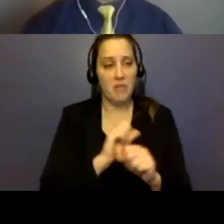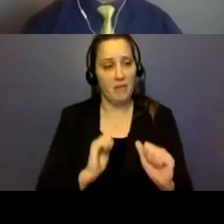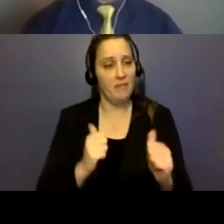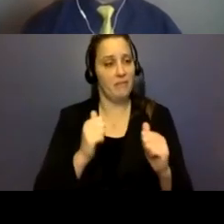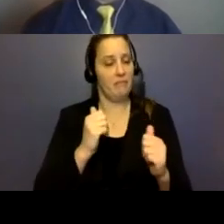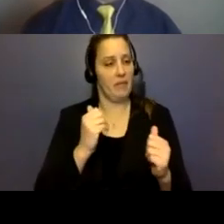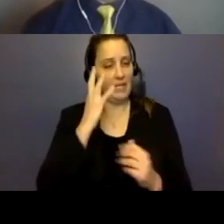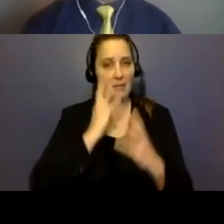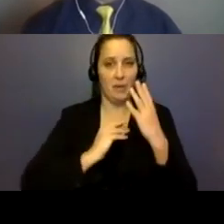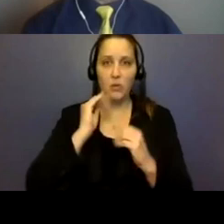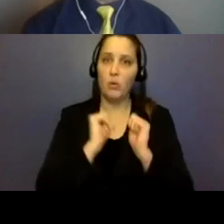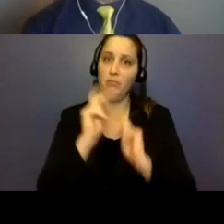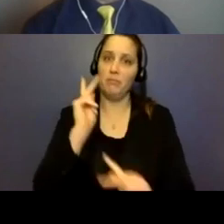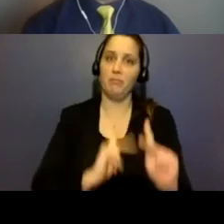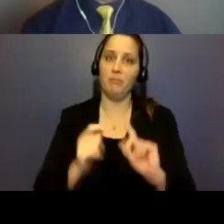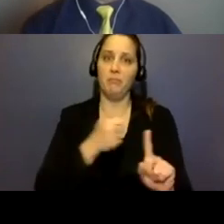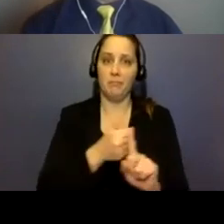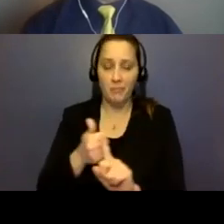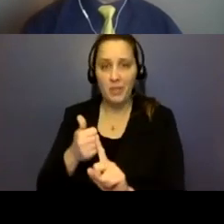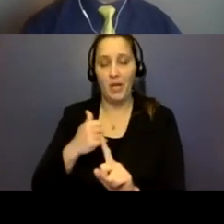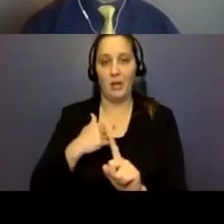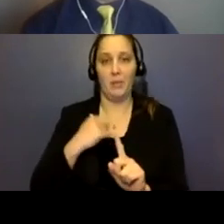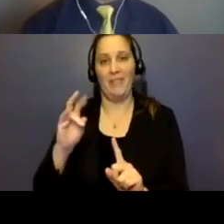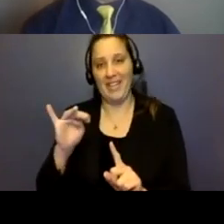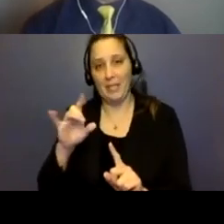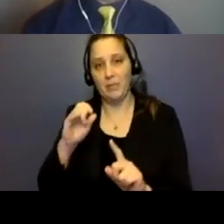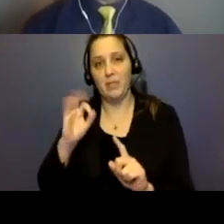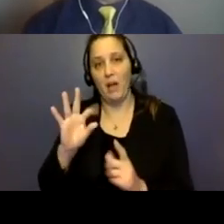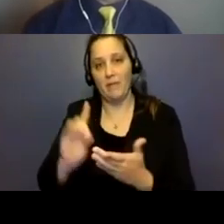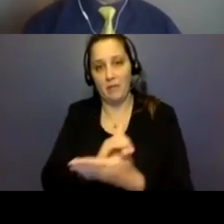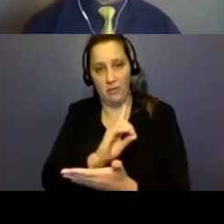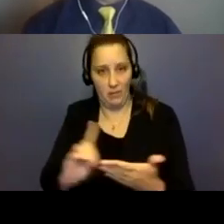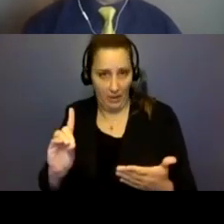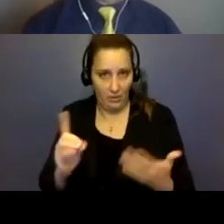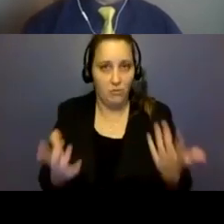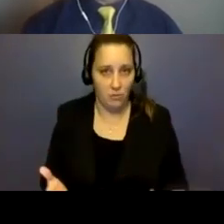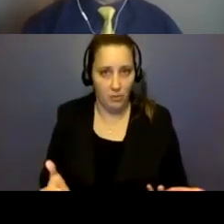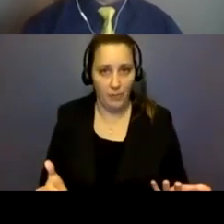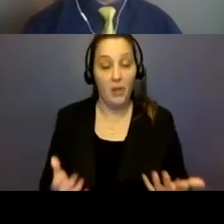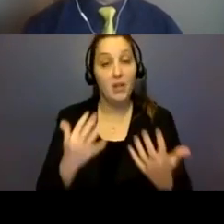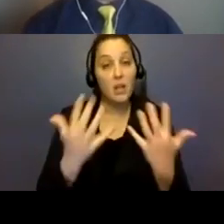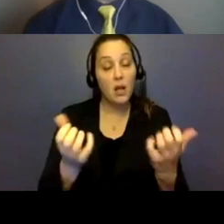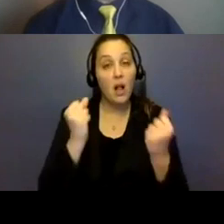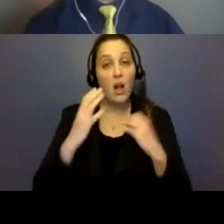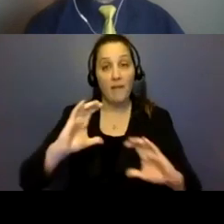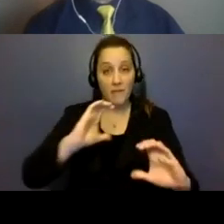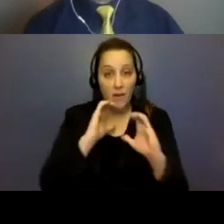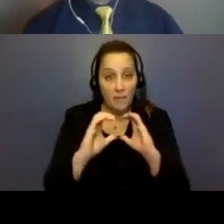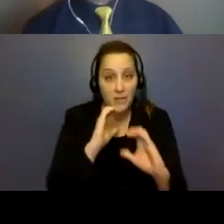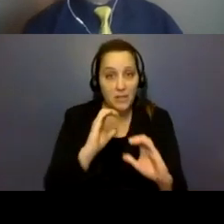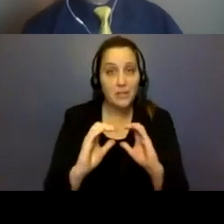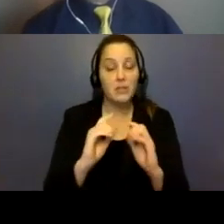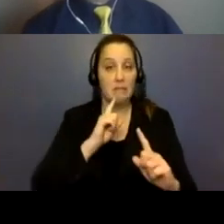lives of folk who have been the victims of discrimination. You know, there's a lot of conversation in regards